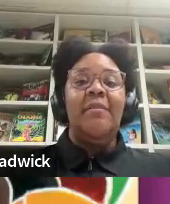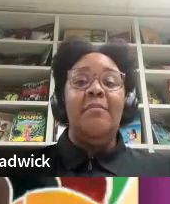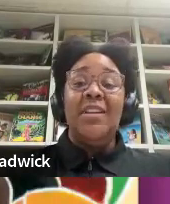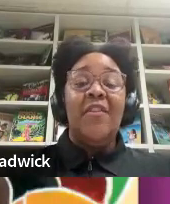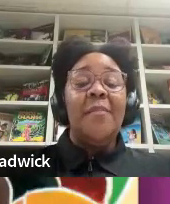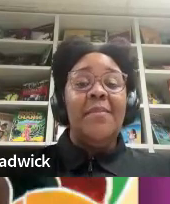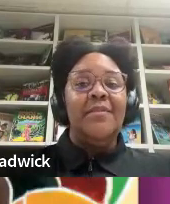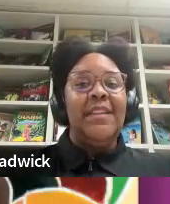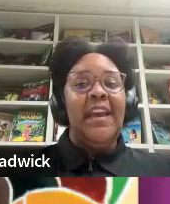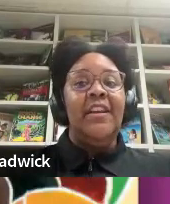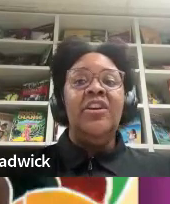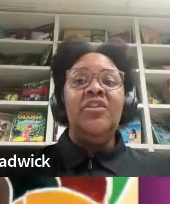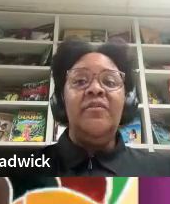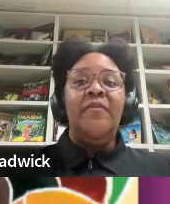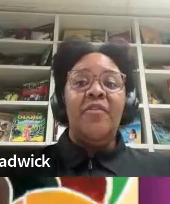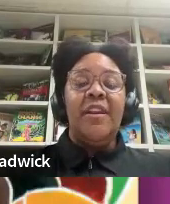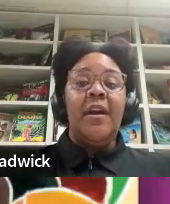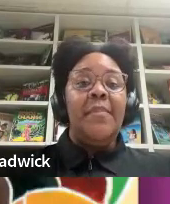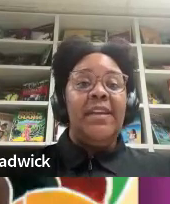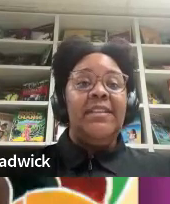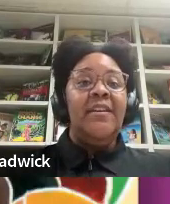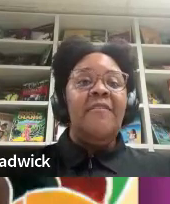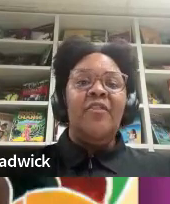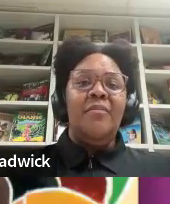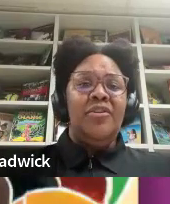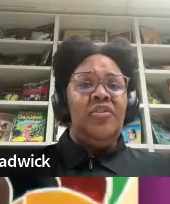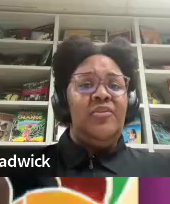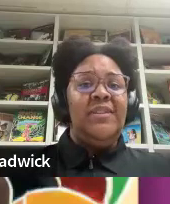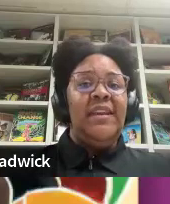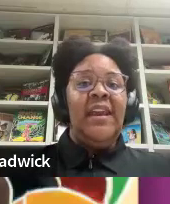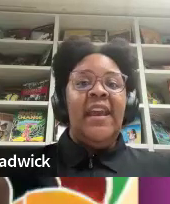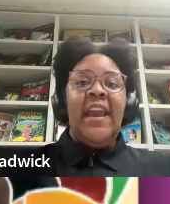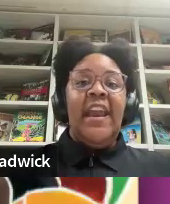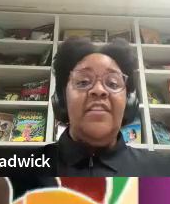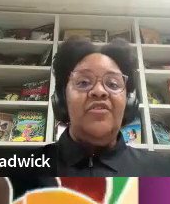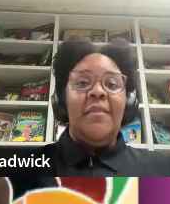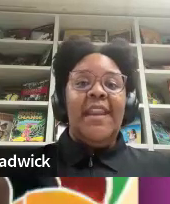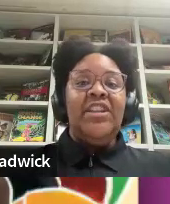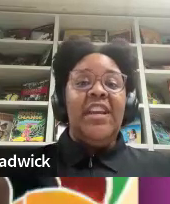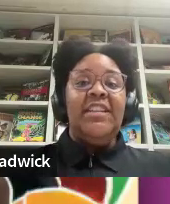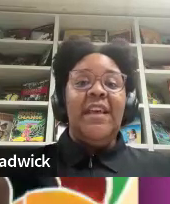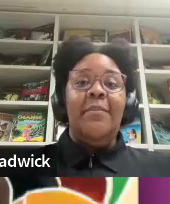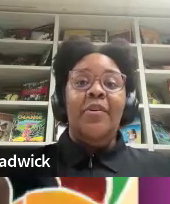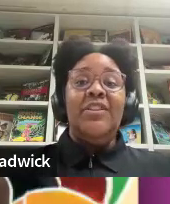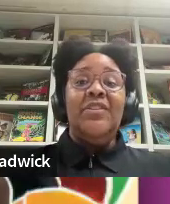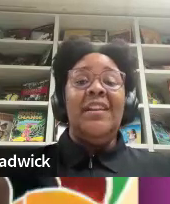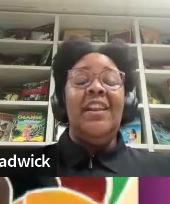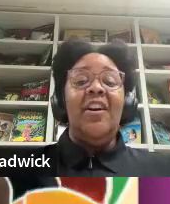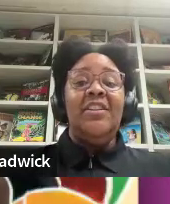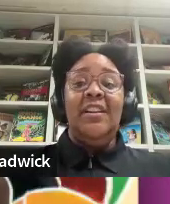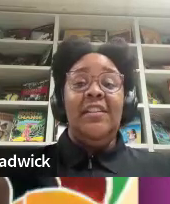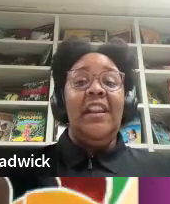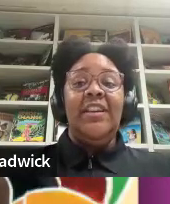government selling much of her people's land to foreign companies for commercial use and the dramatic changes that brought to